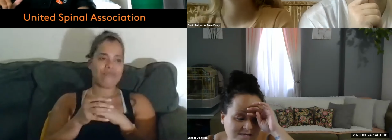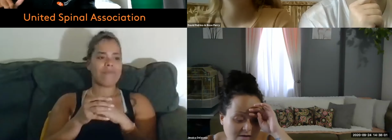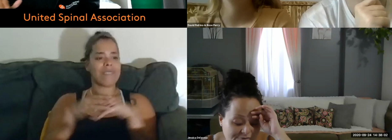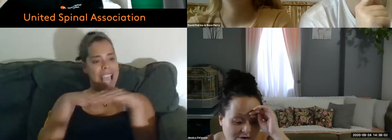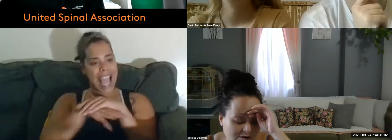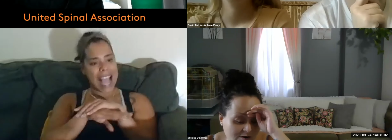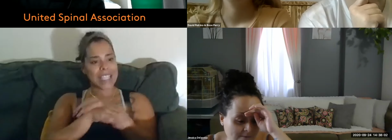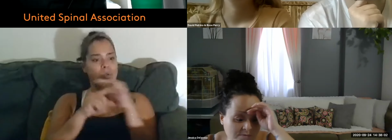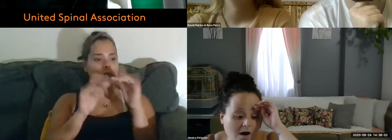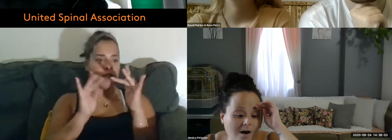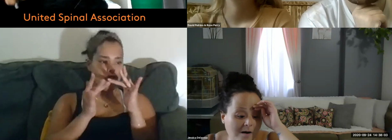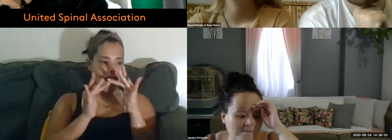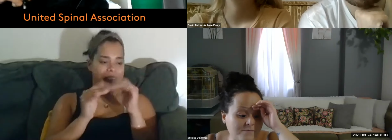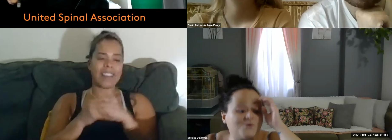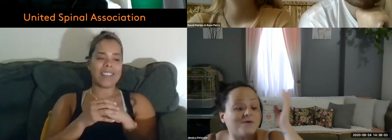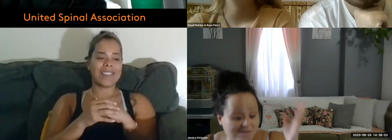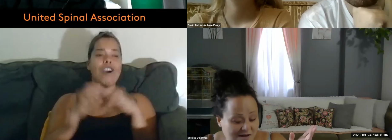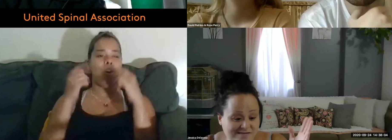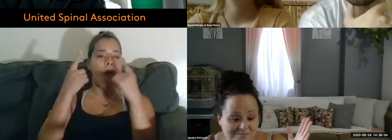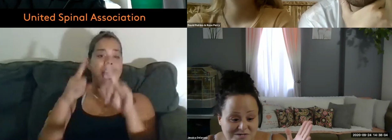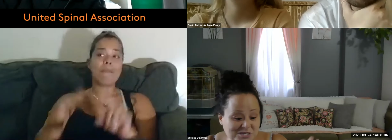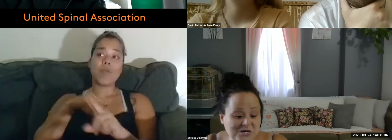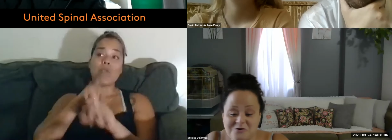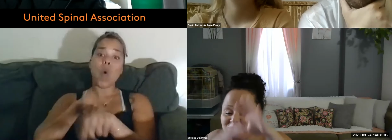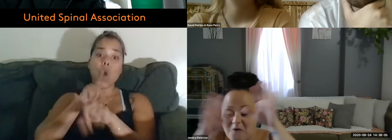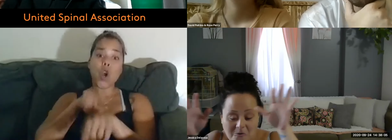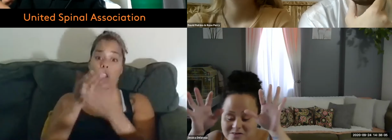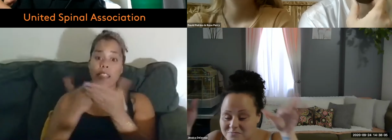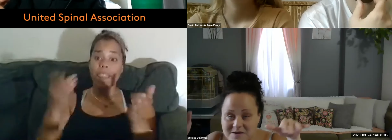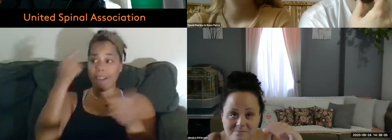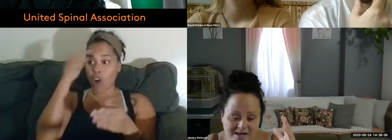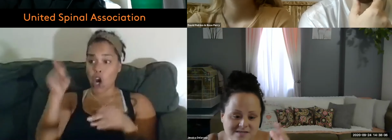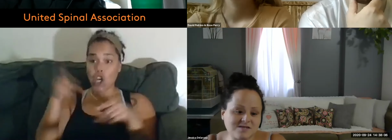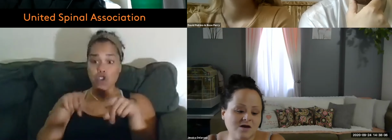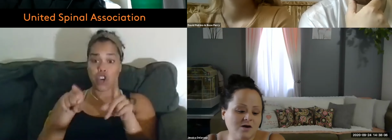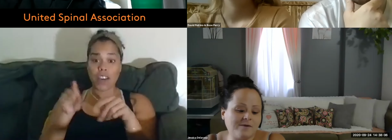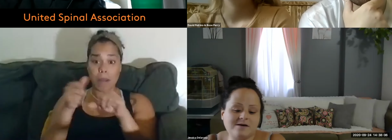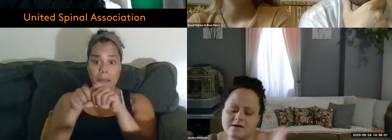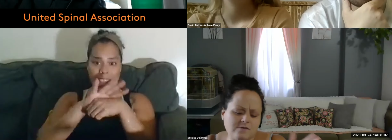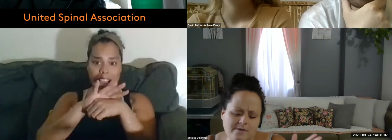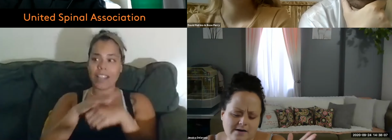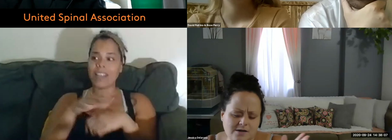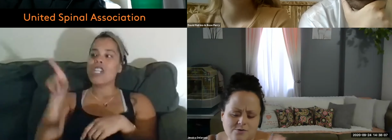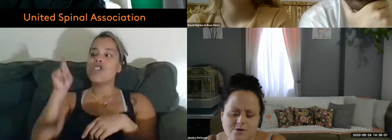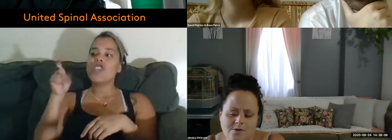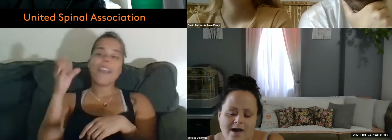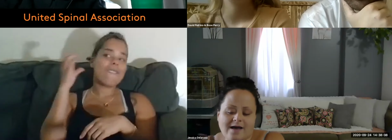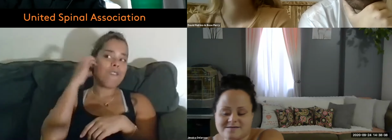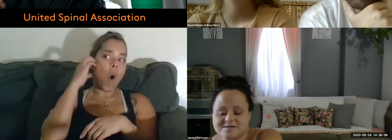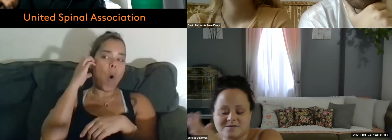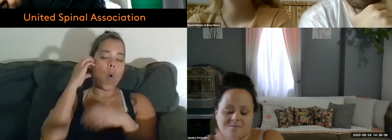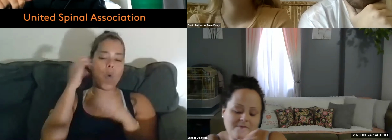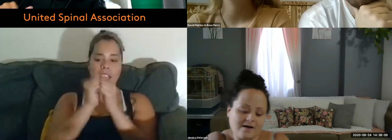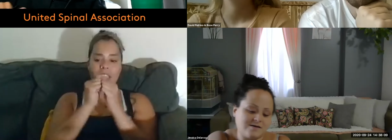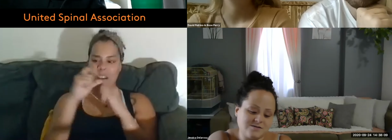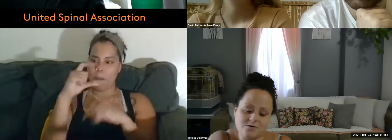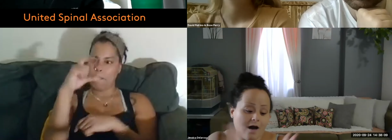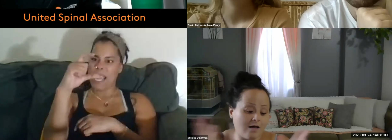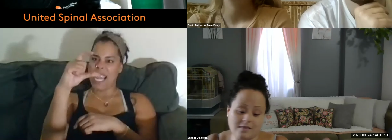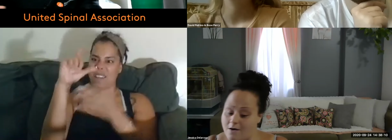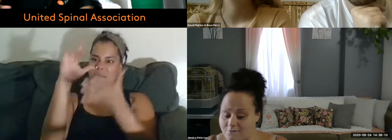some stuff for her during the pandemic. She needed a phone with the big buttons, but not everybody, you know, has